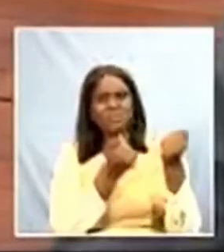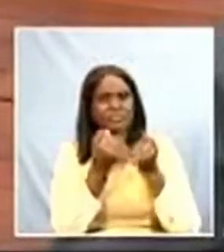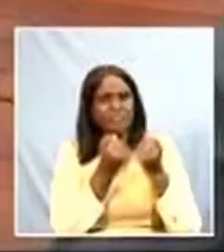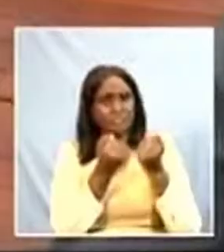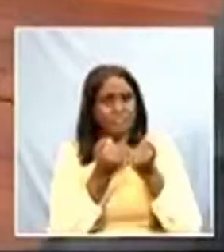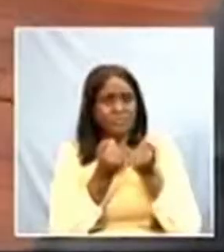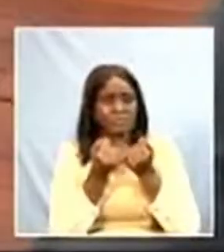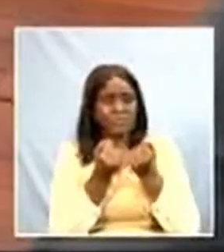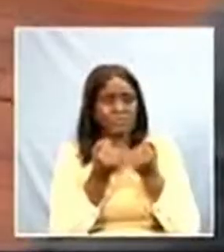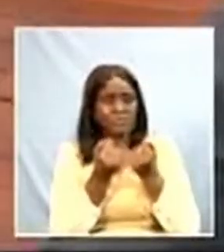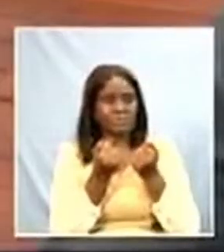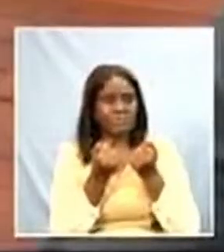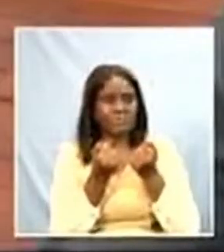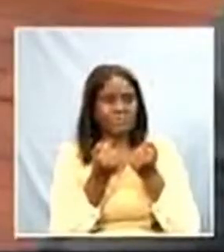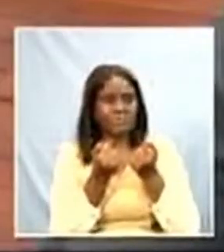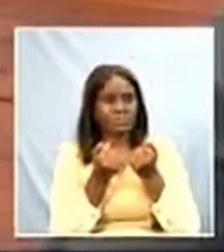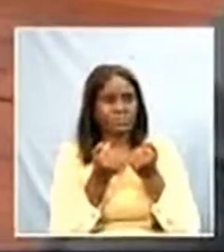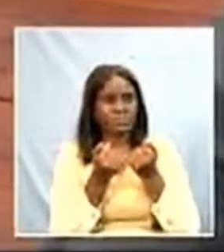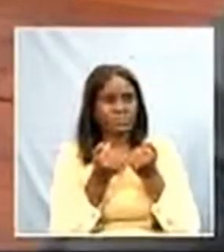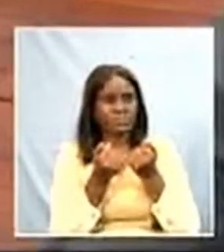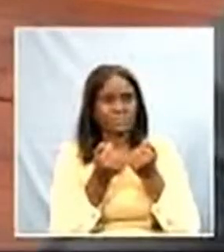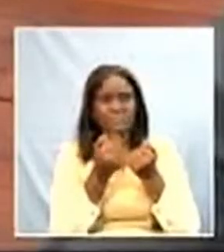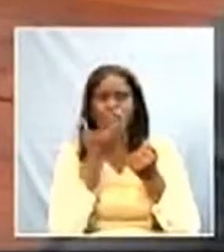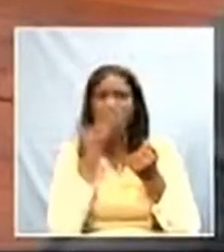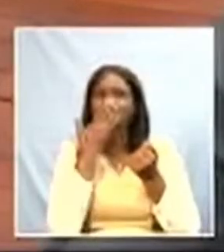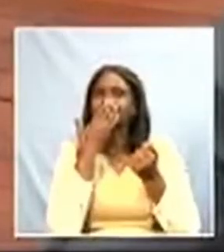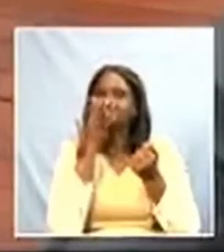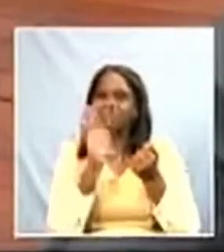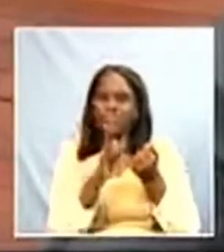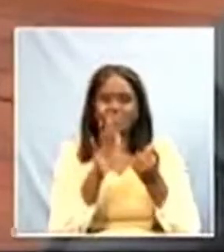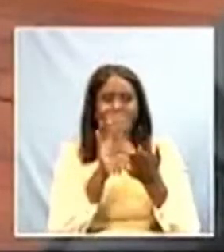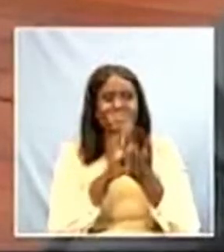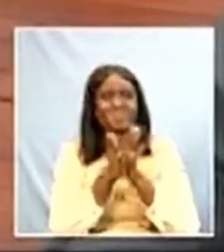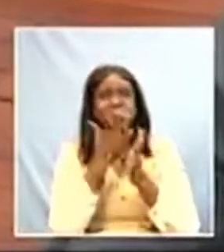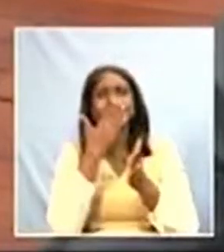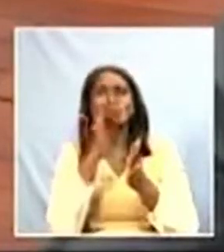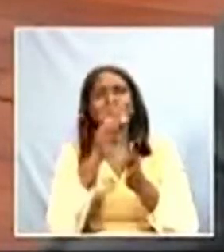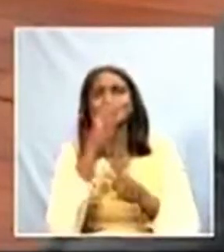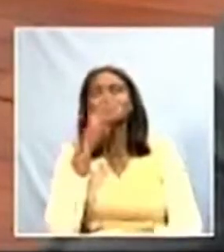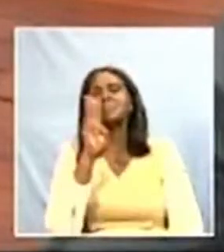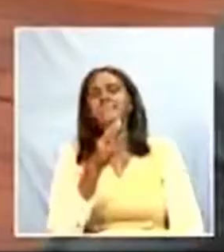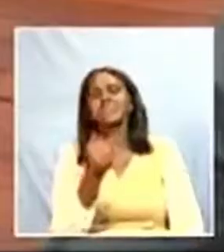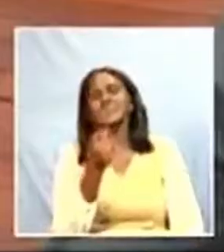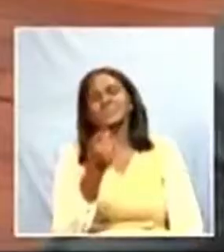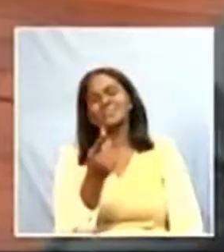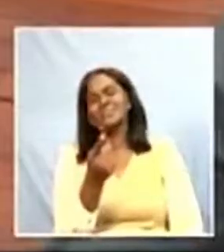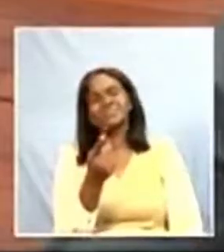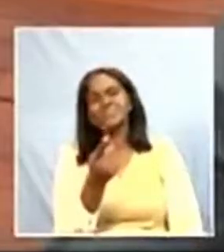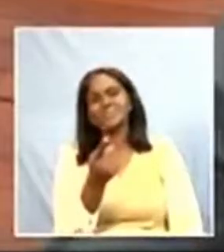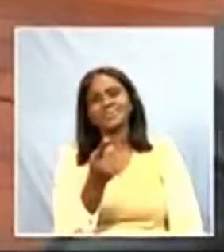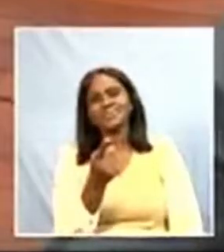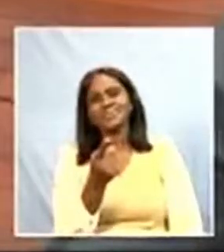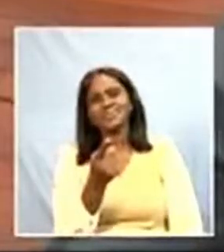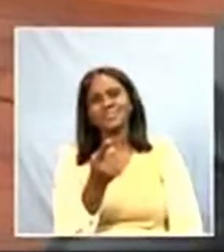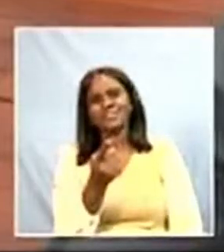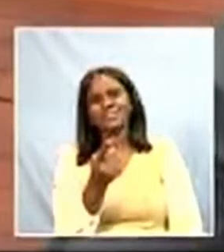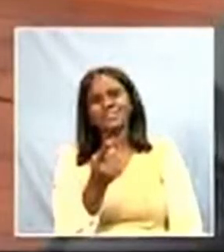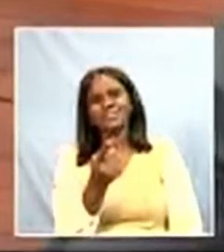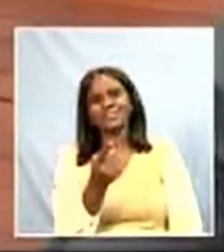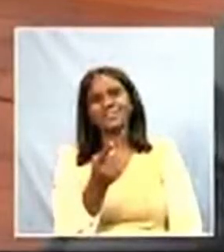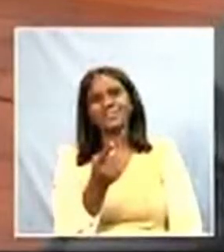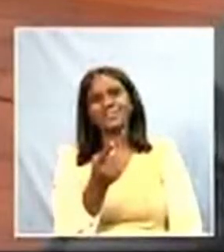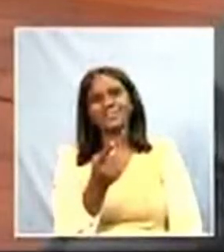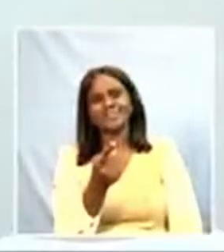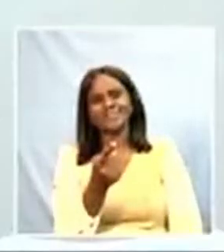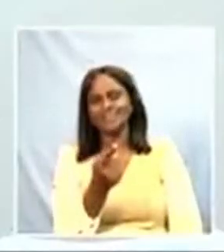vehicles, getting bad to worse? Doc, that is our in-house